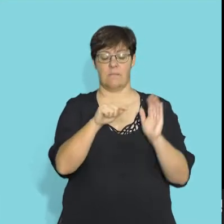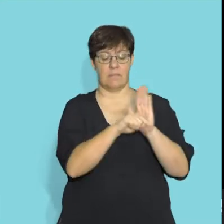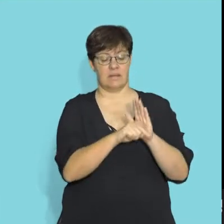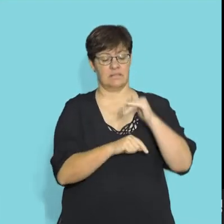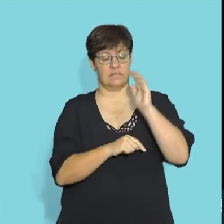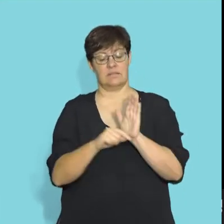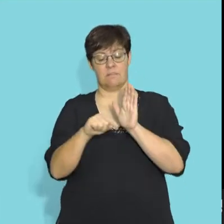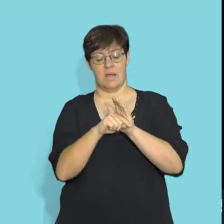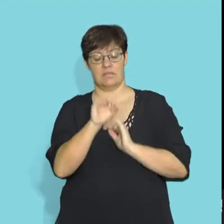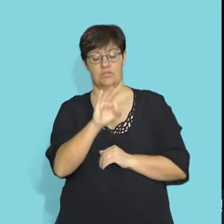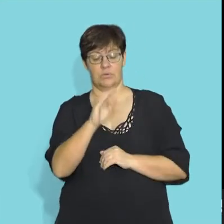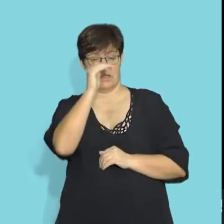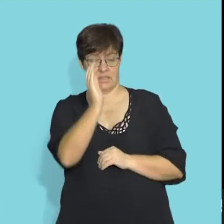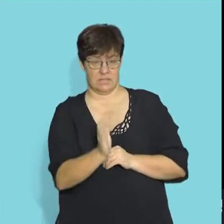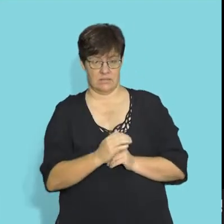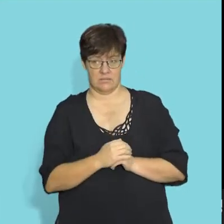7 minus